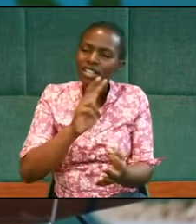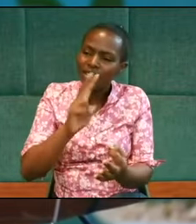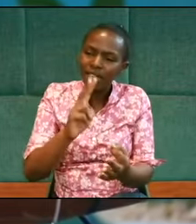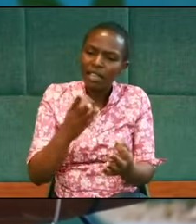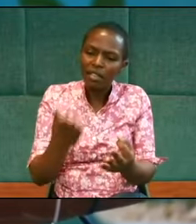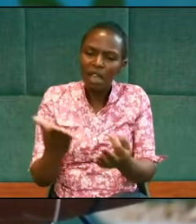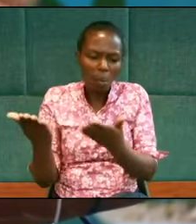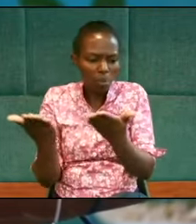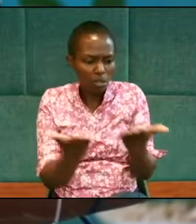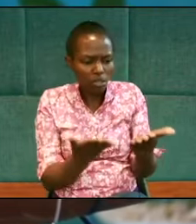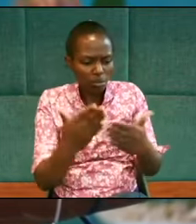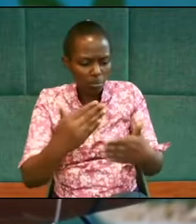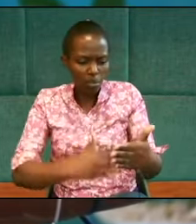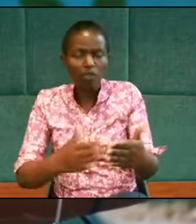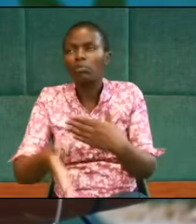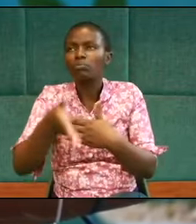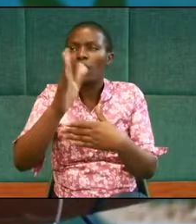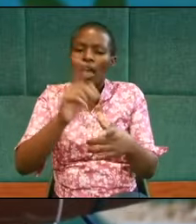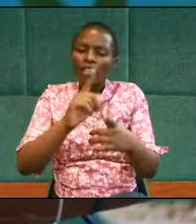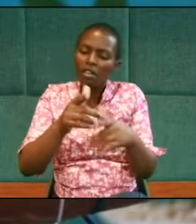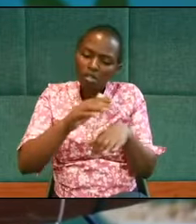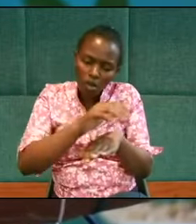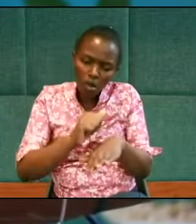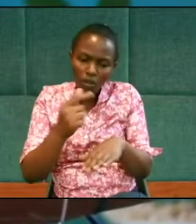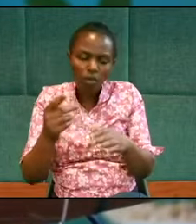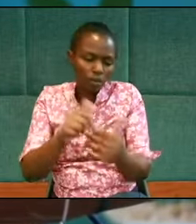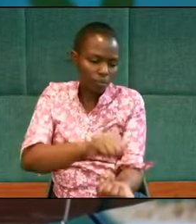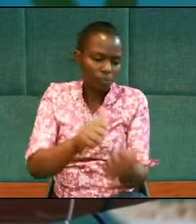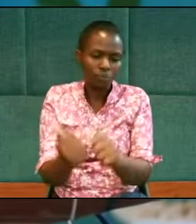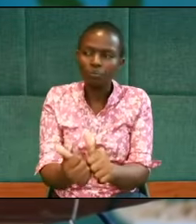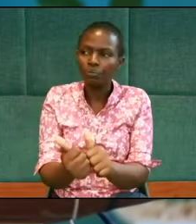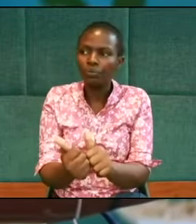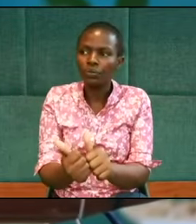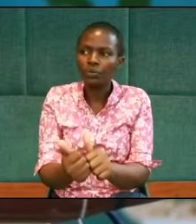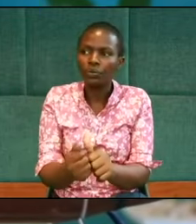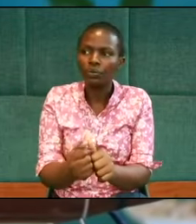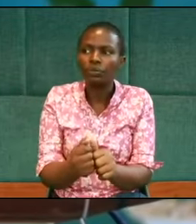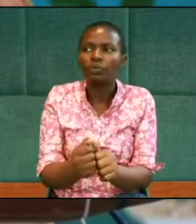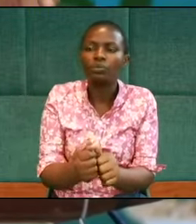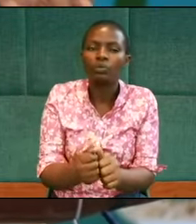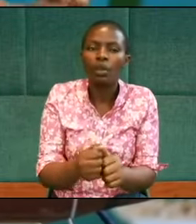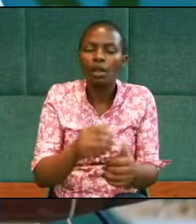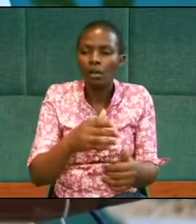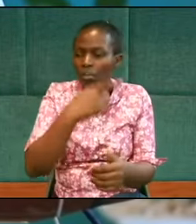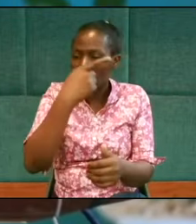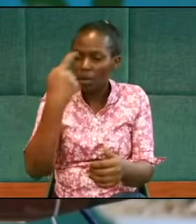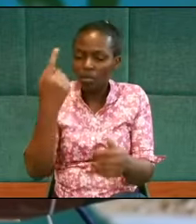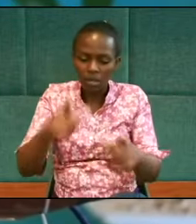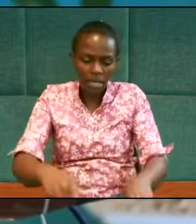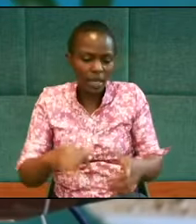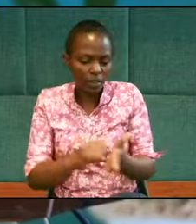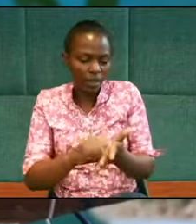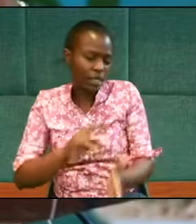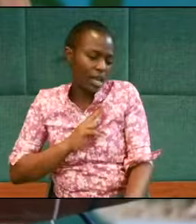God and will call for baptism. Some may call for re-baptism because the life which we have